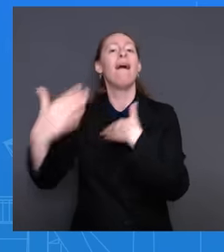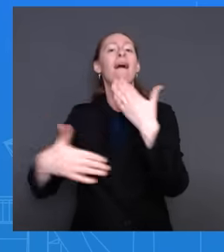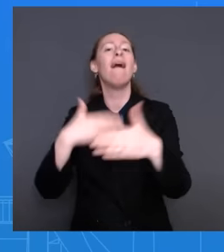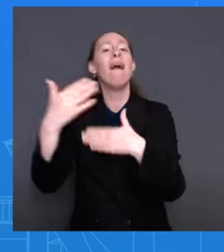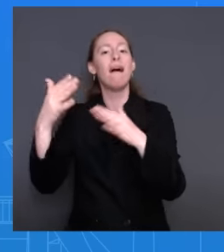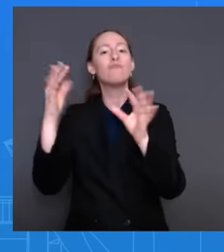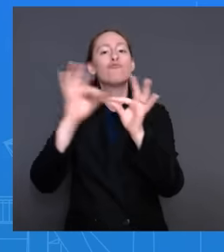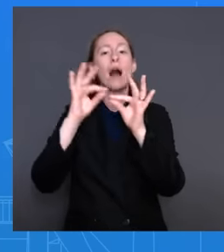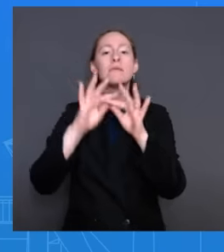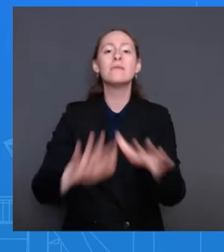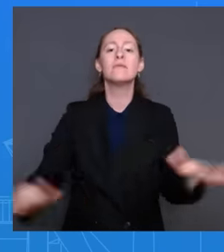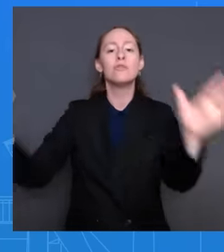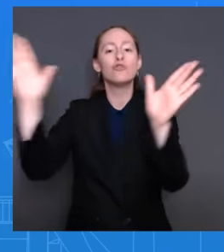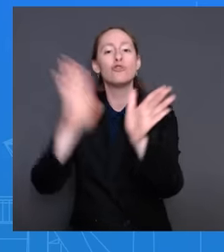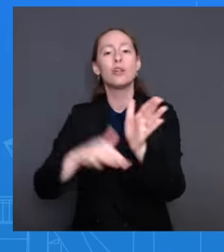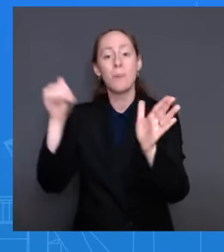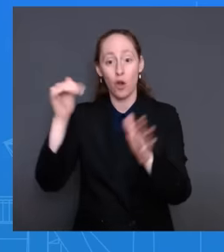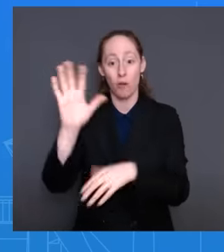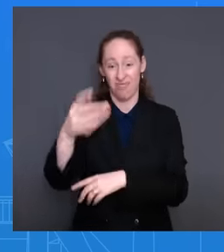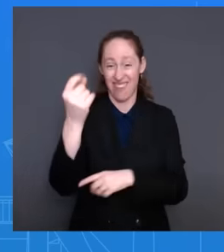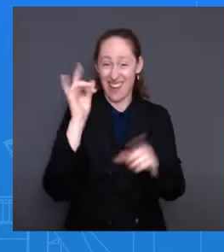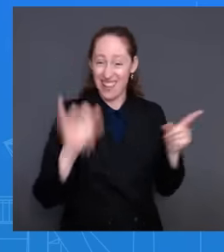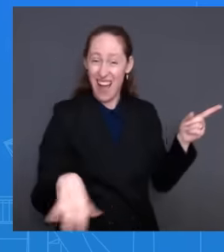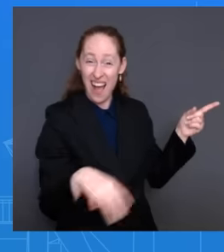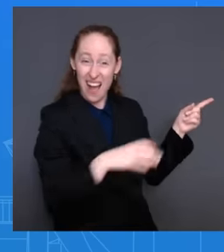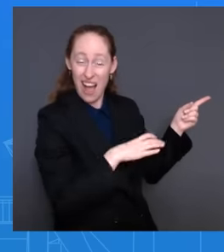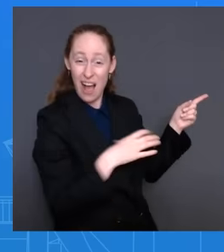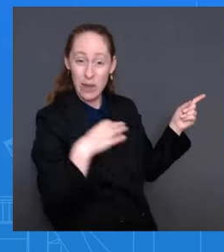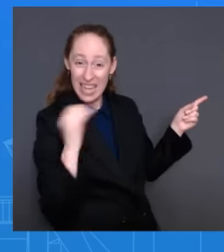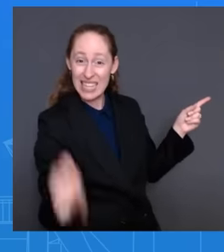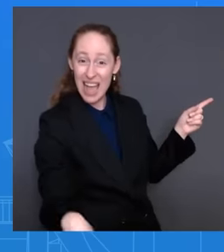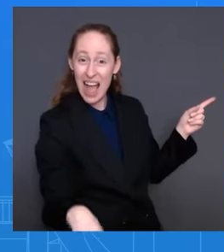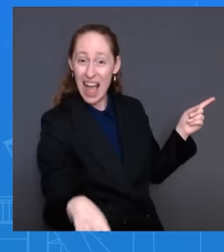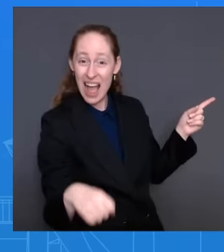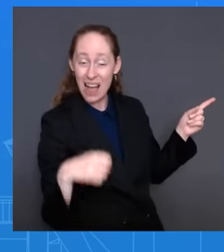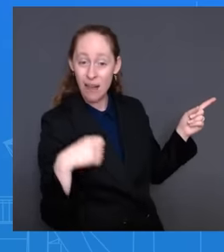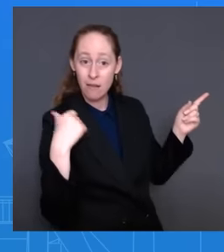to accelerate the process of bringing prices down, to Kelly's point.